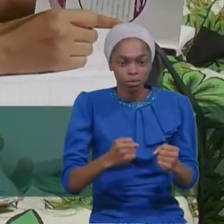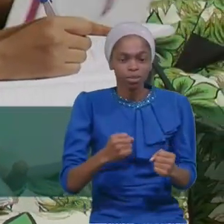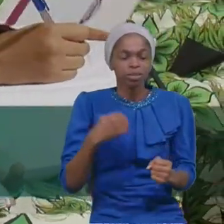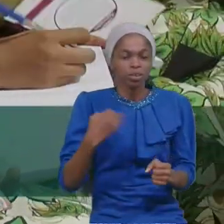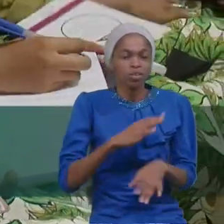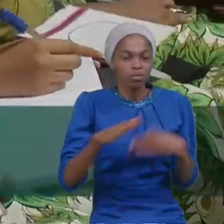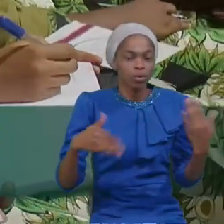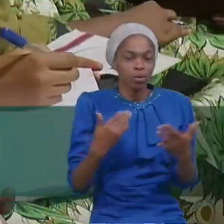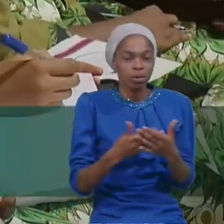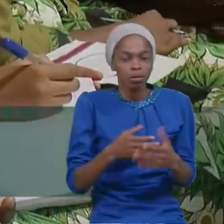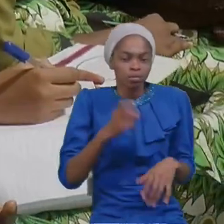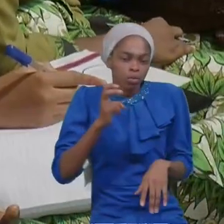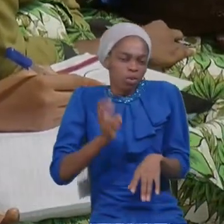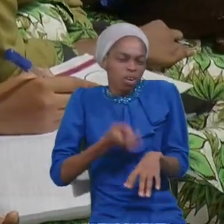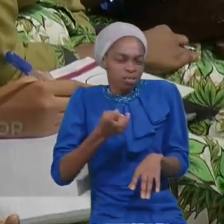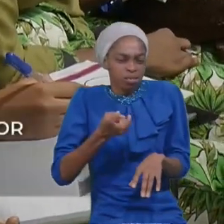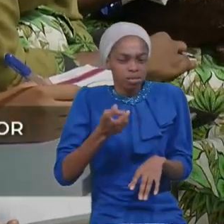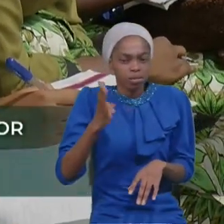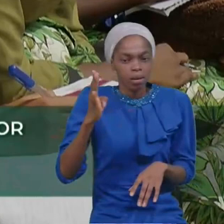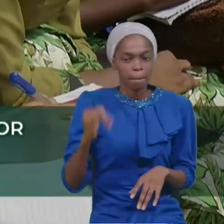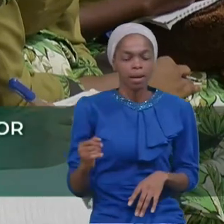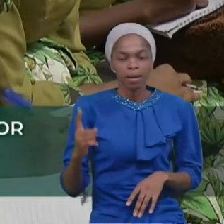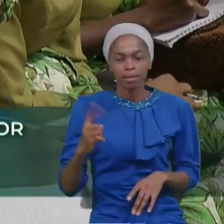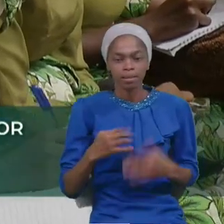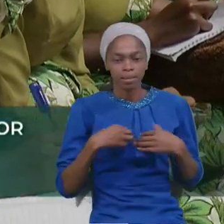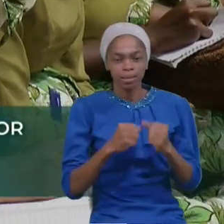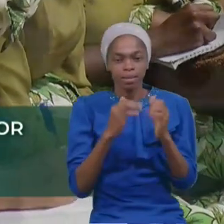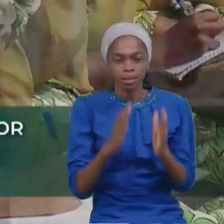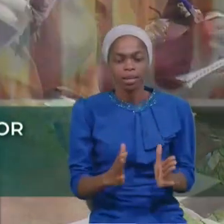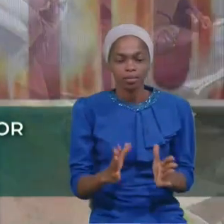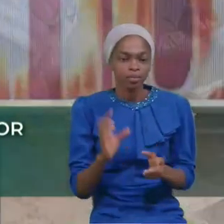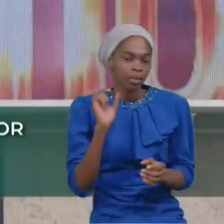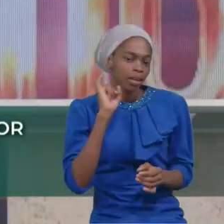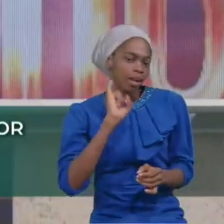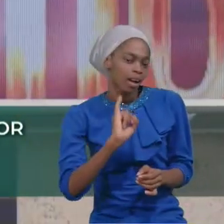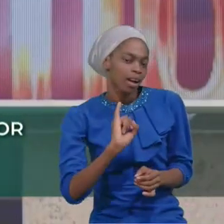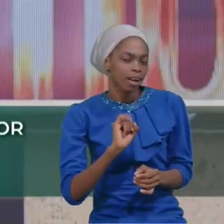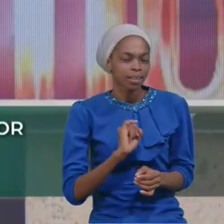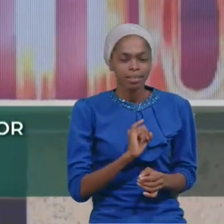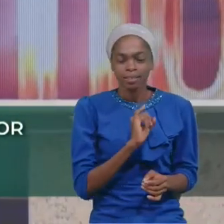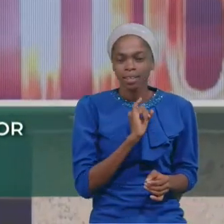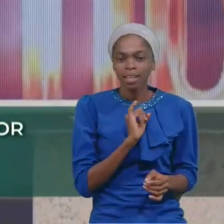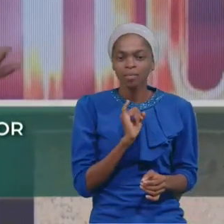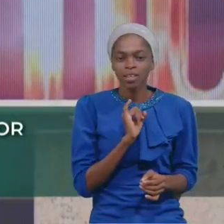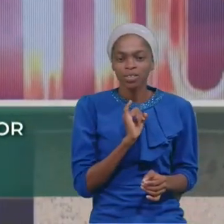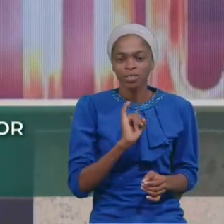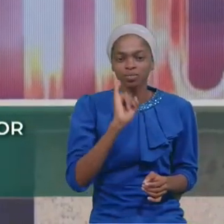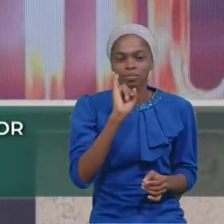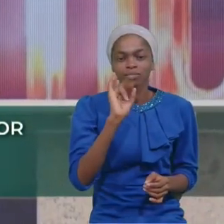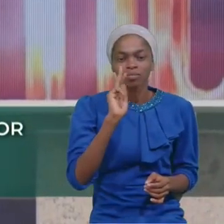for invincibility. Now, that word invincibility means you're